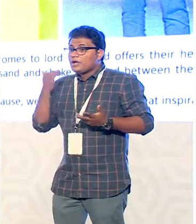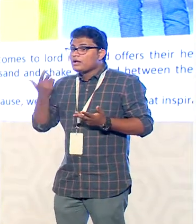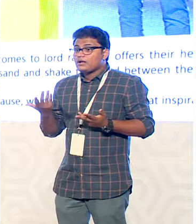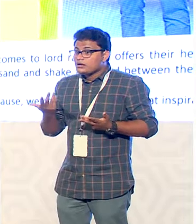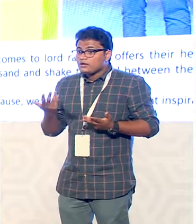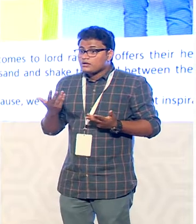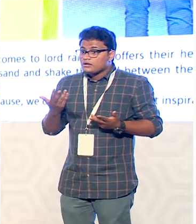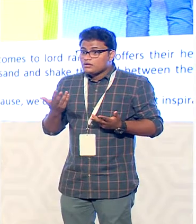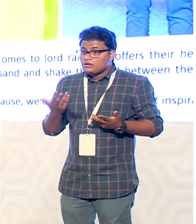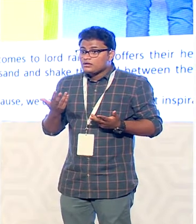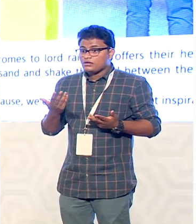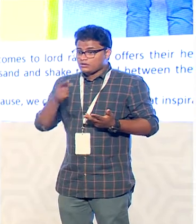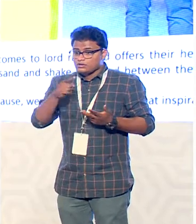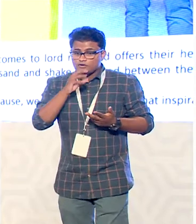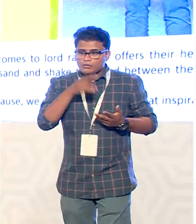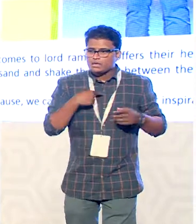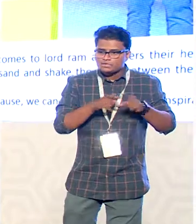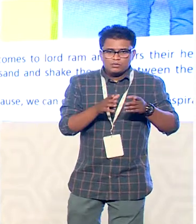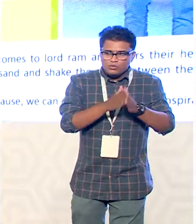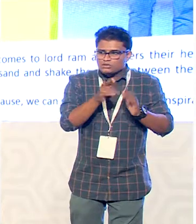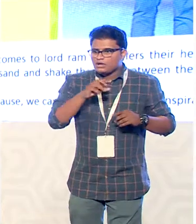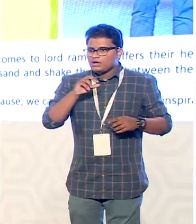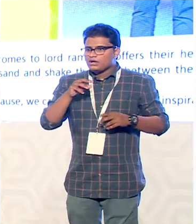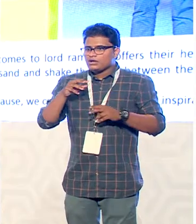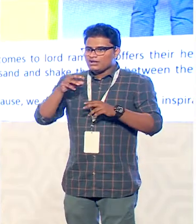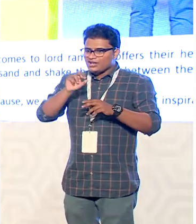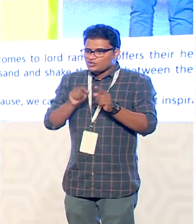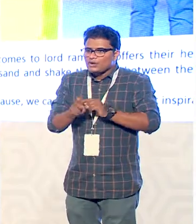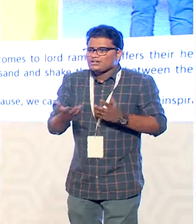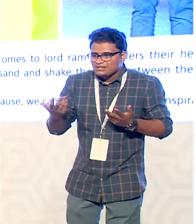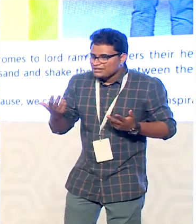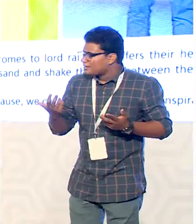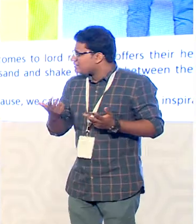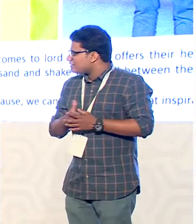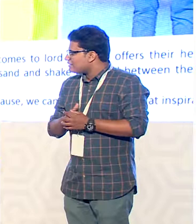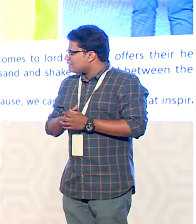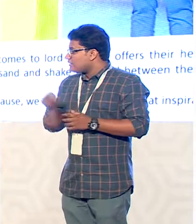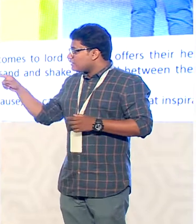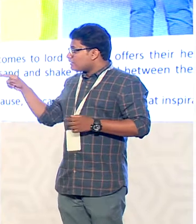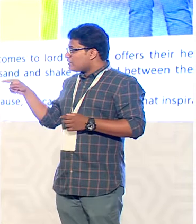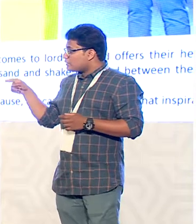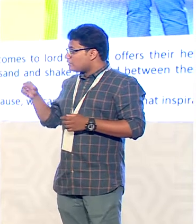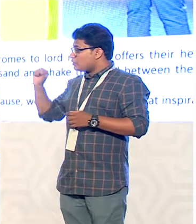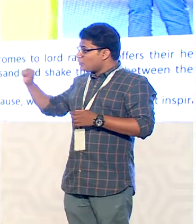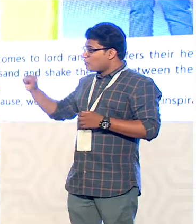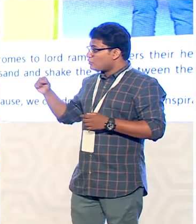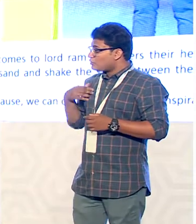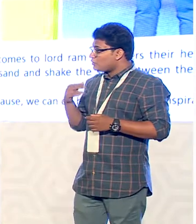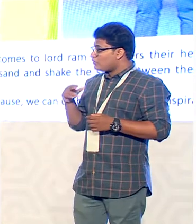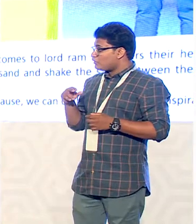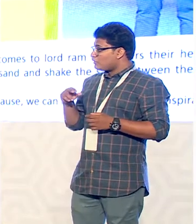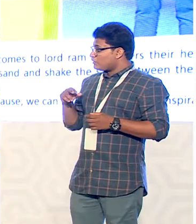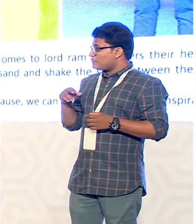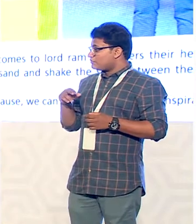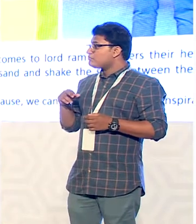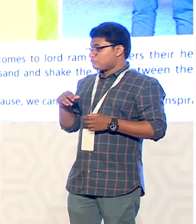to be worshipful squirrels, if nothing else. And mind you, in my universe, being a worshipful